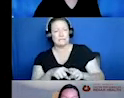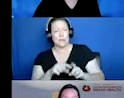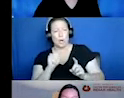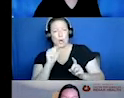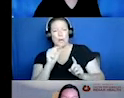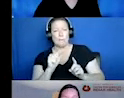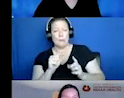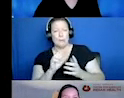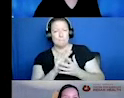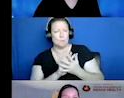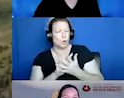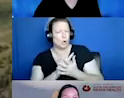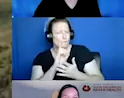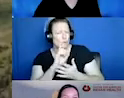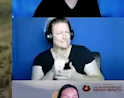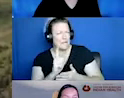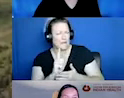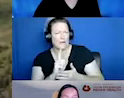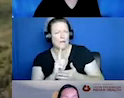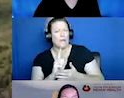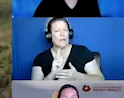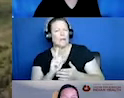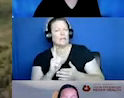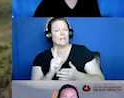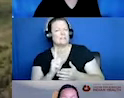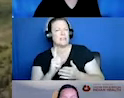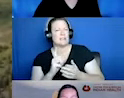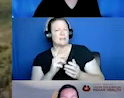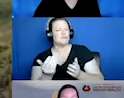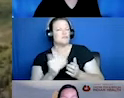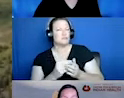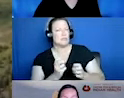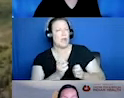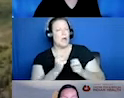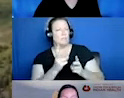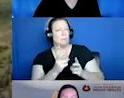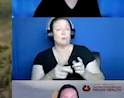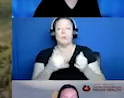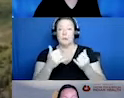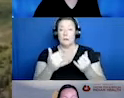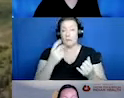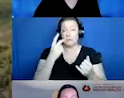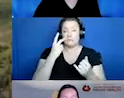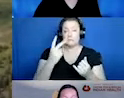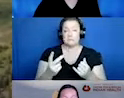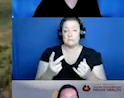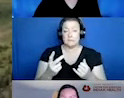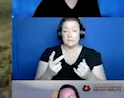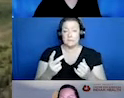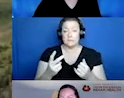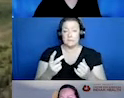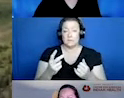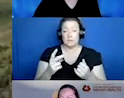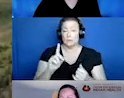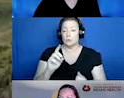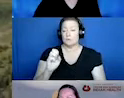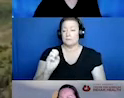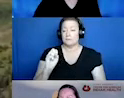a little blurry for a second, so we'll give them a second to maybe re-upload. So now we can see your